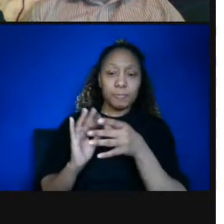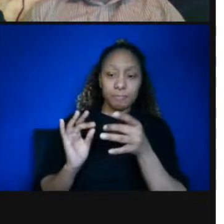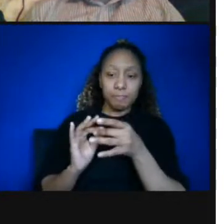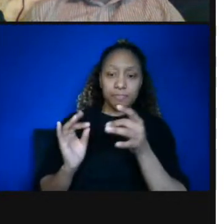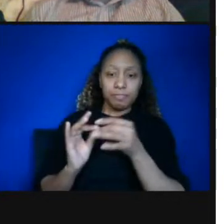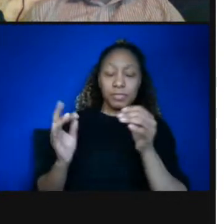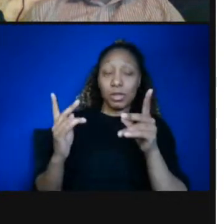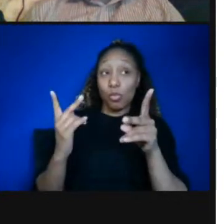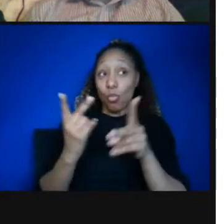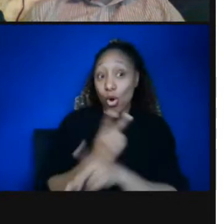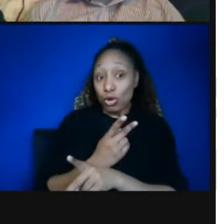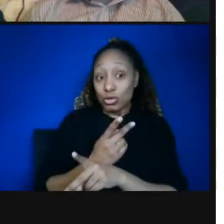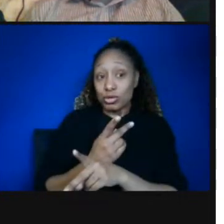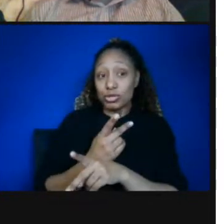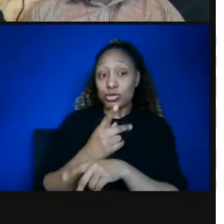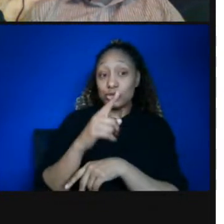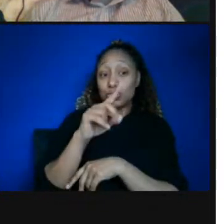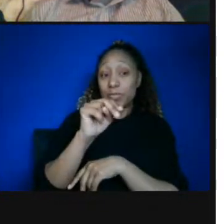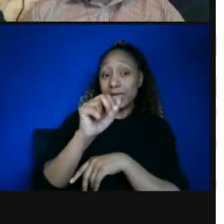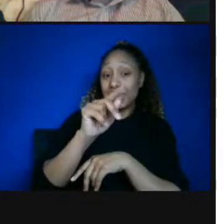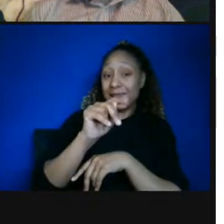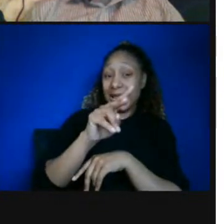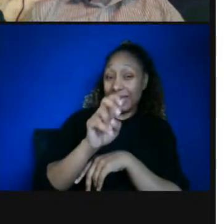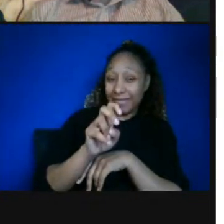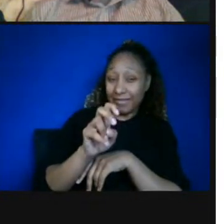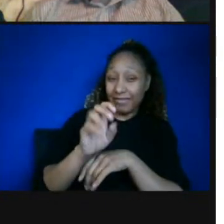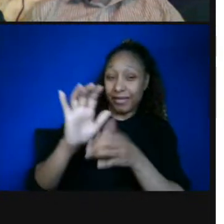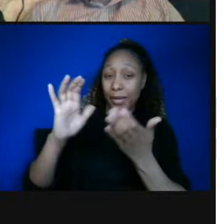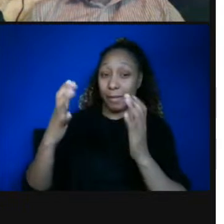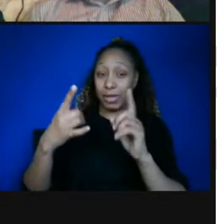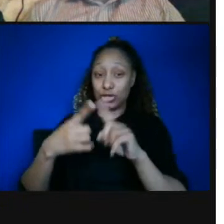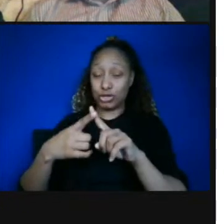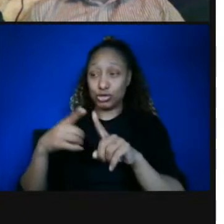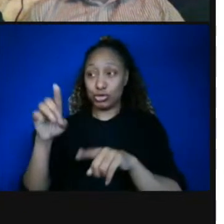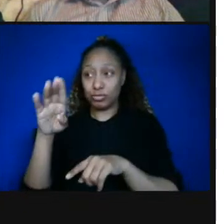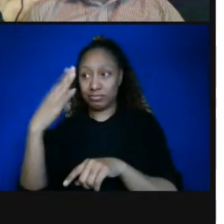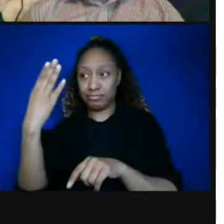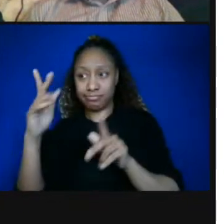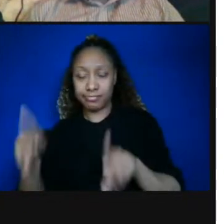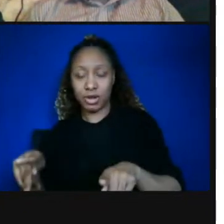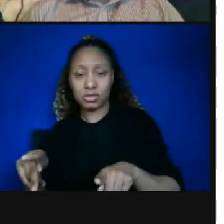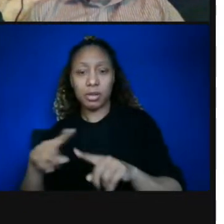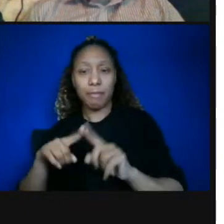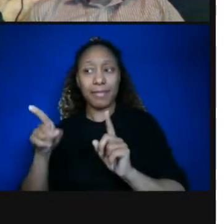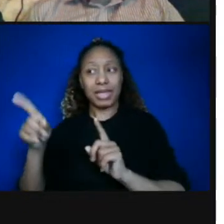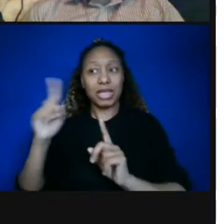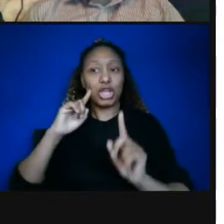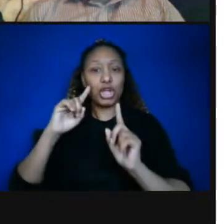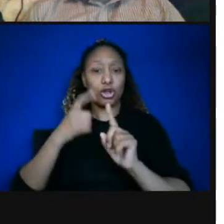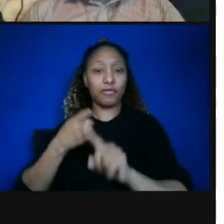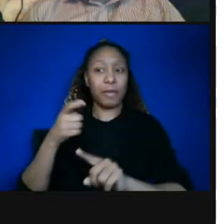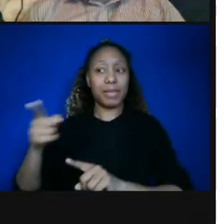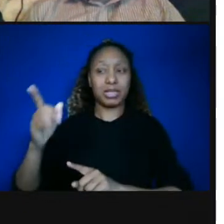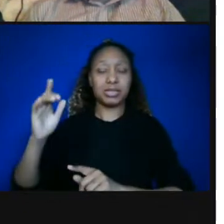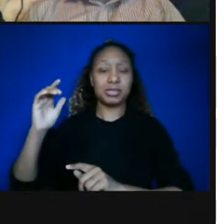to be Native than it was to be Black. And this was something he had heard from his elders in the 50s.